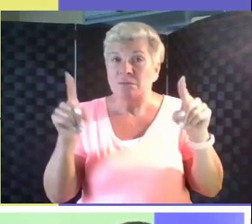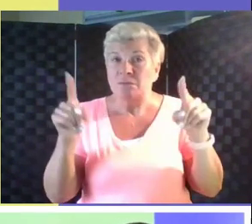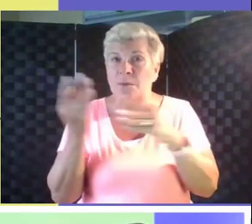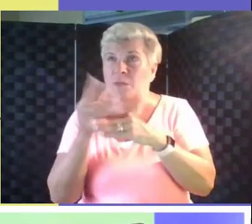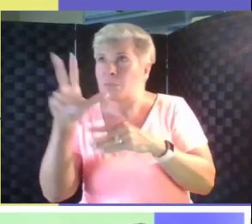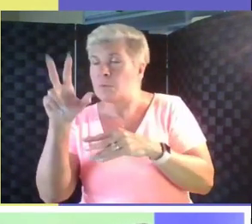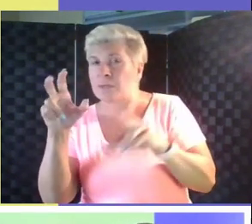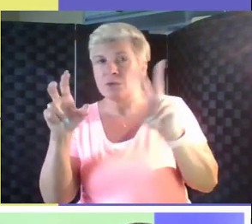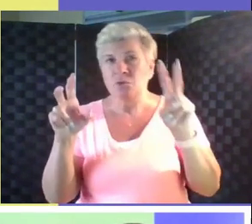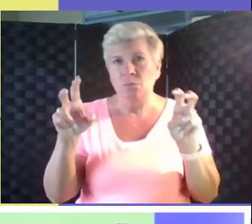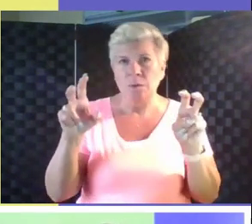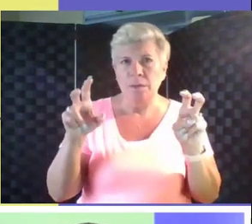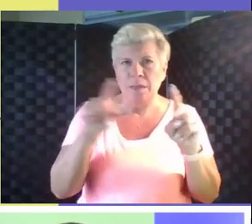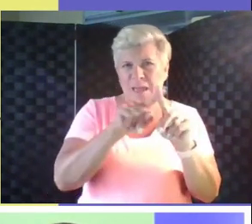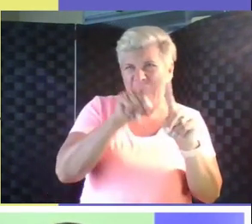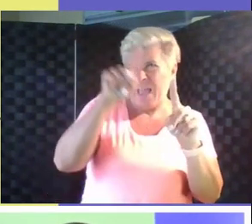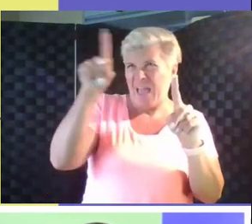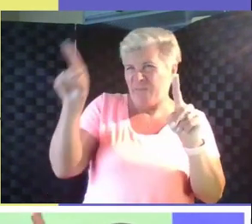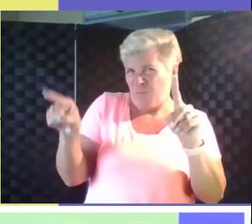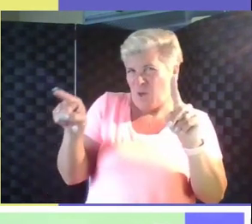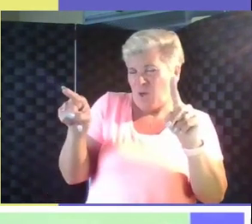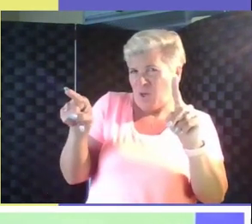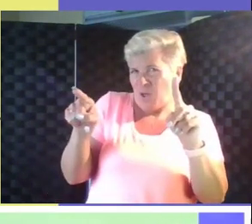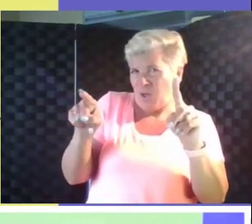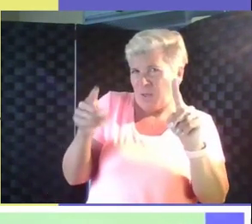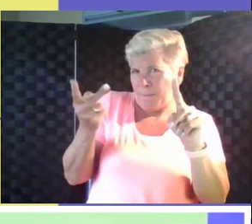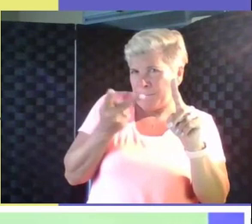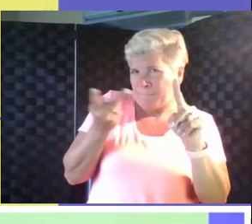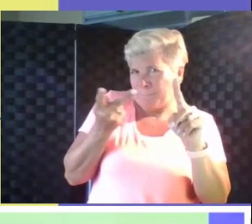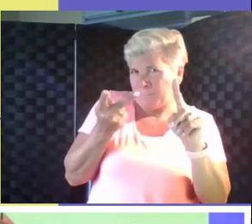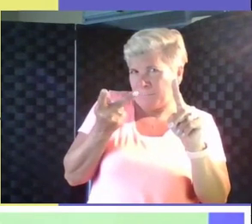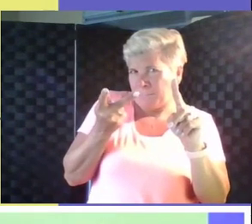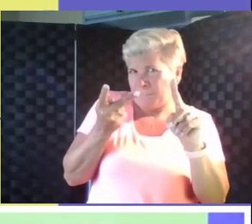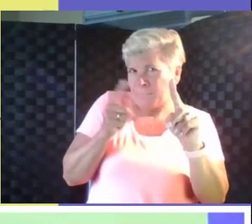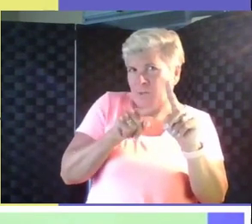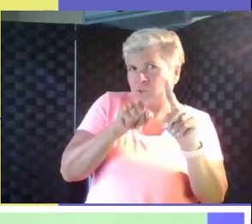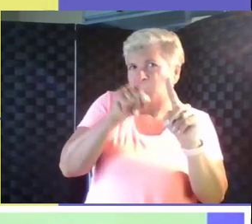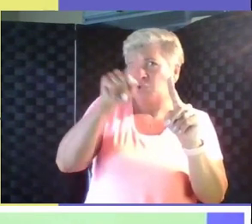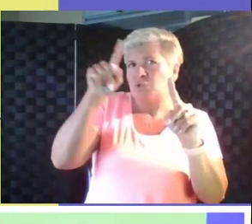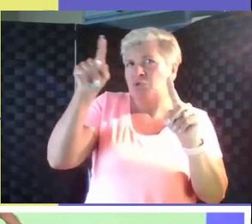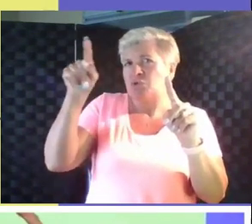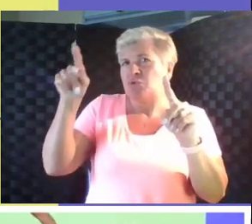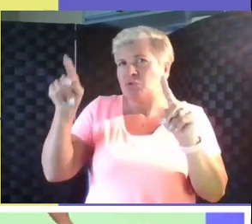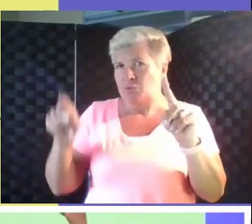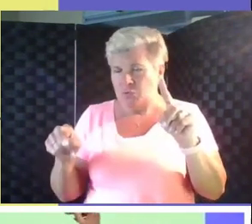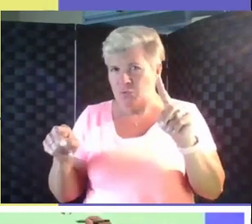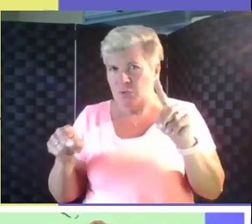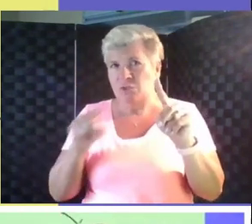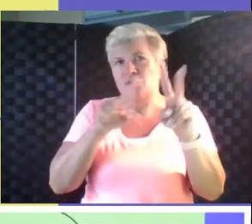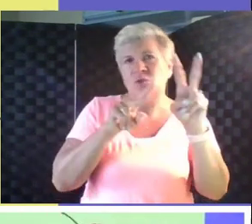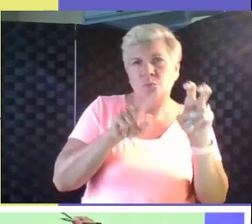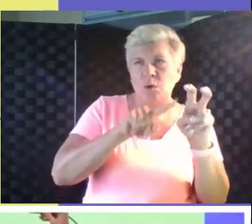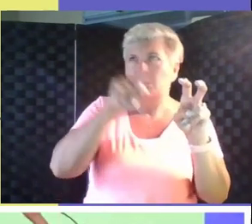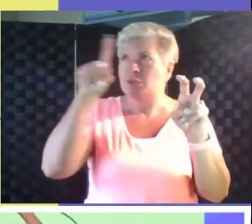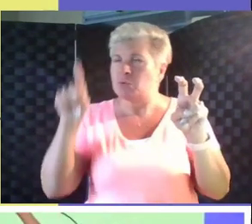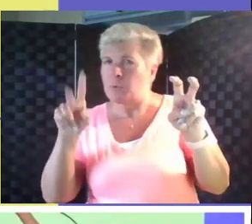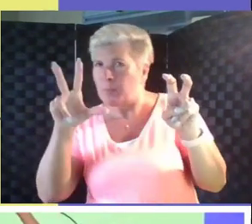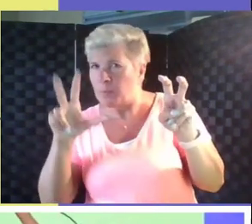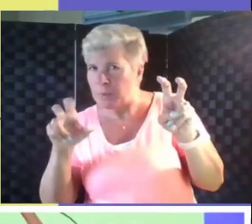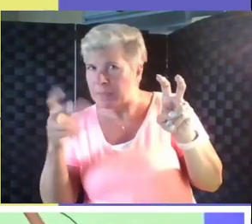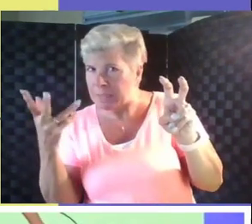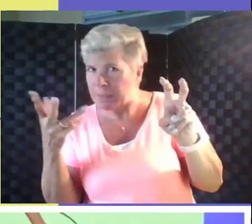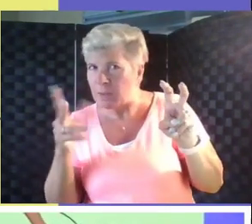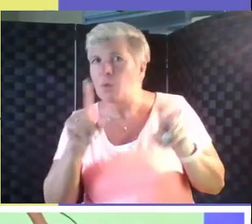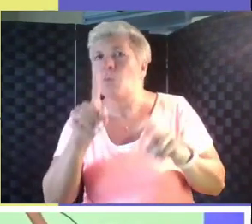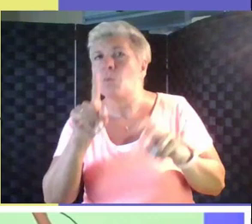between 300 and 200? How far is between those two numbers? Well, I think to go from 200 to